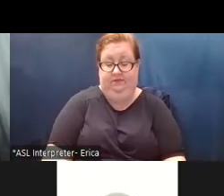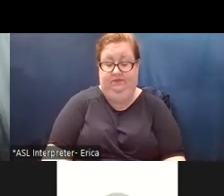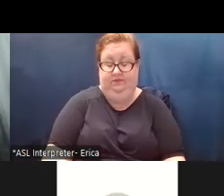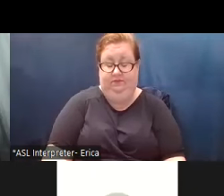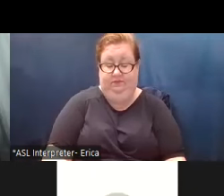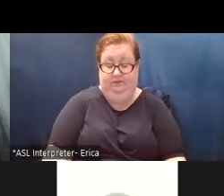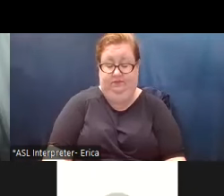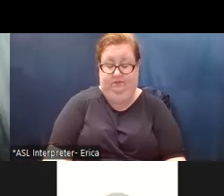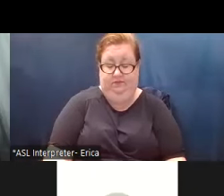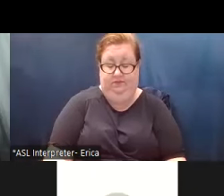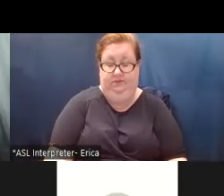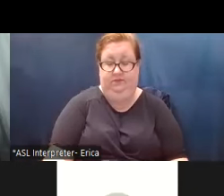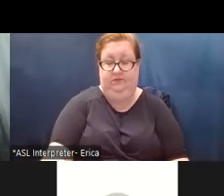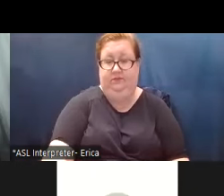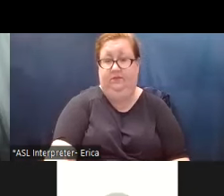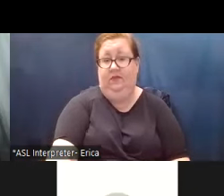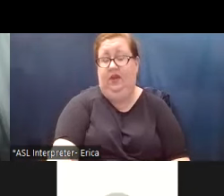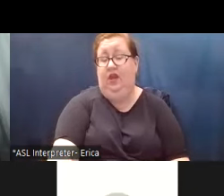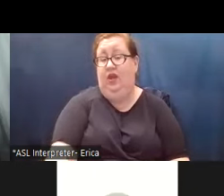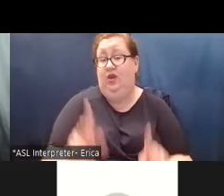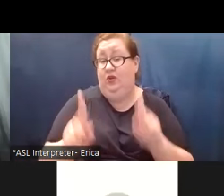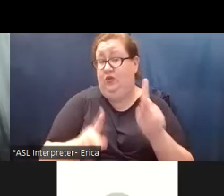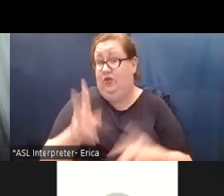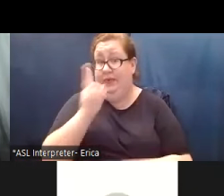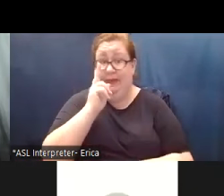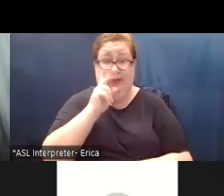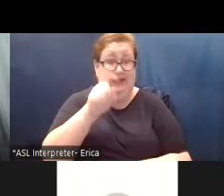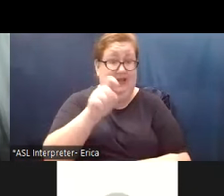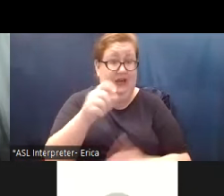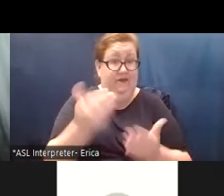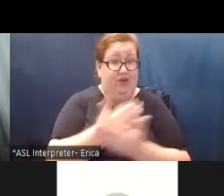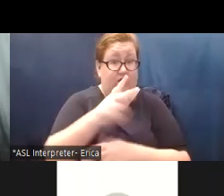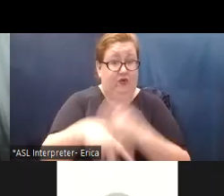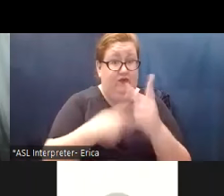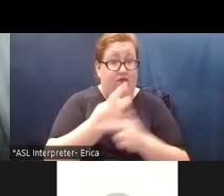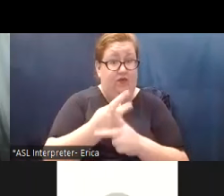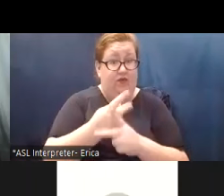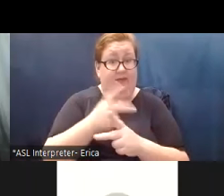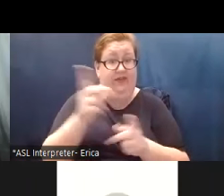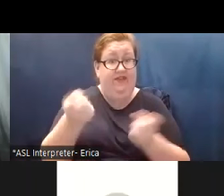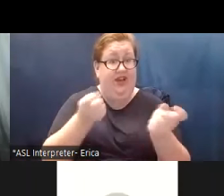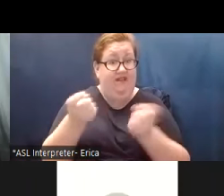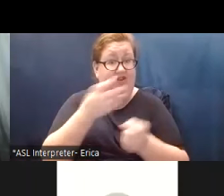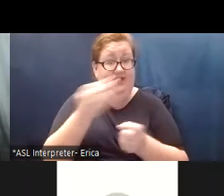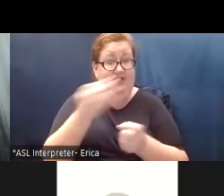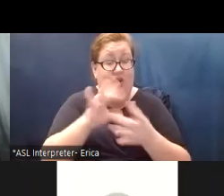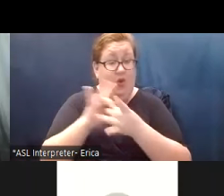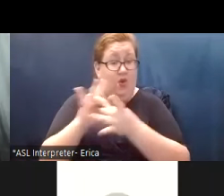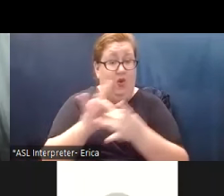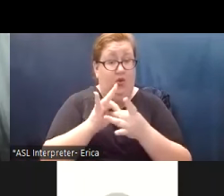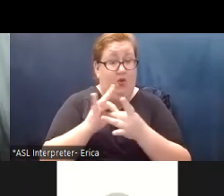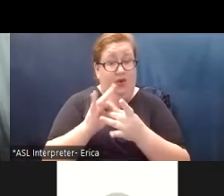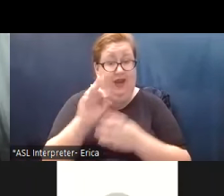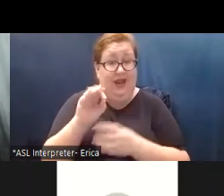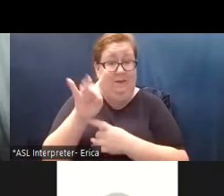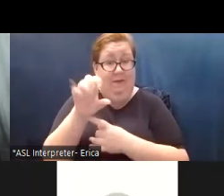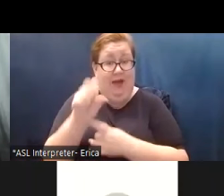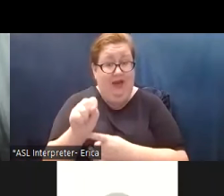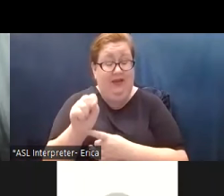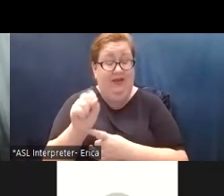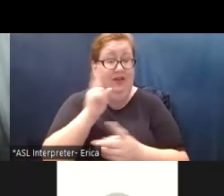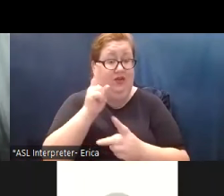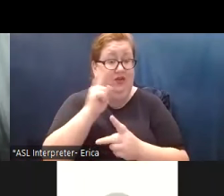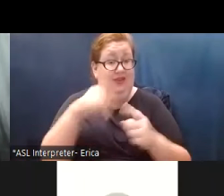Do people see the need for new forms of governance and coordinating bodies to make sure that these things sort of continue and have